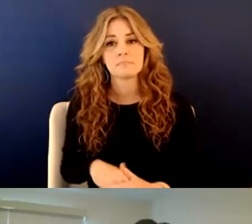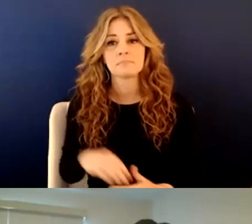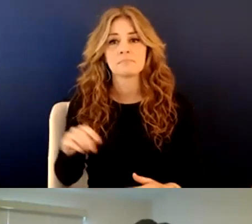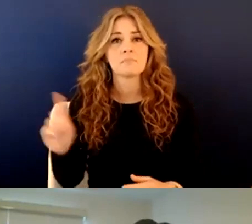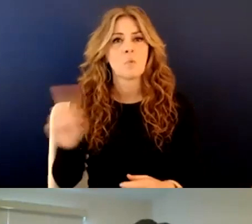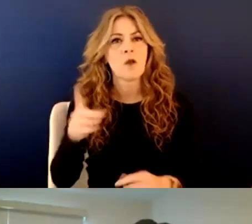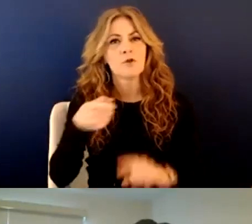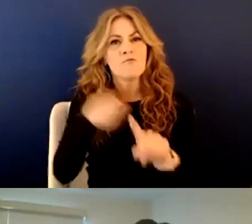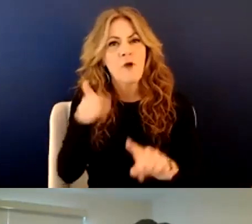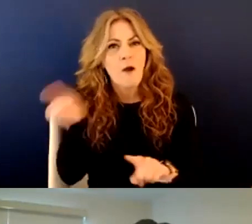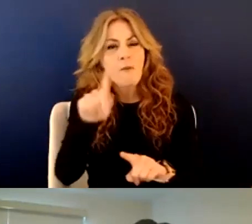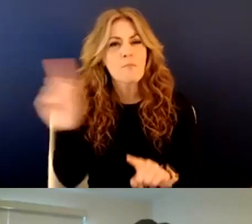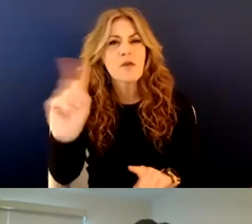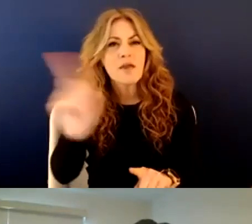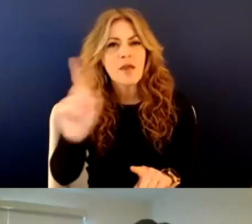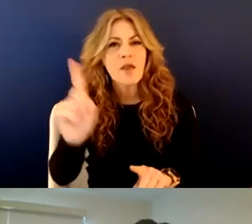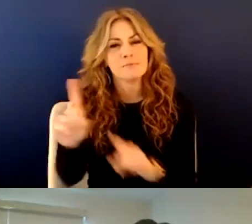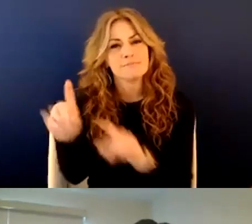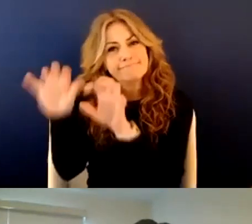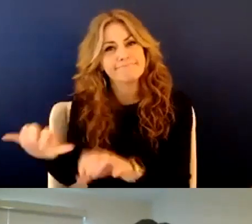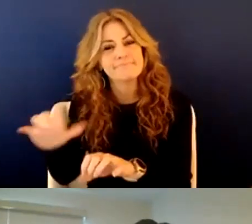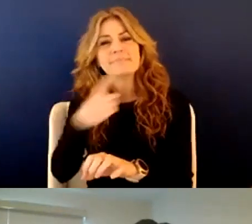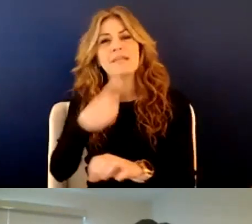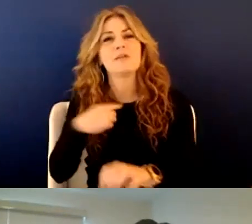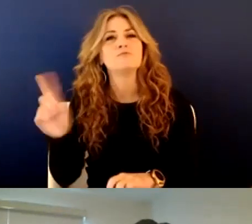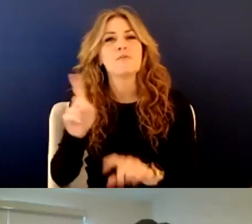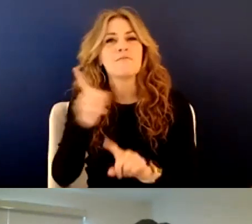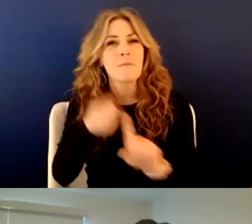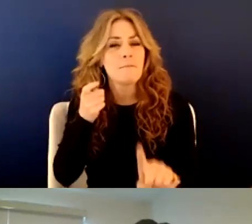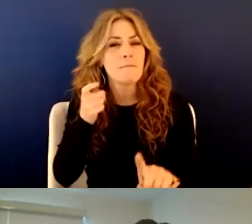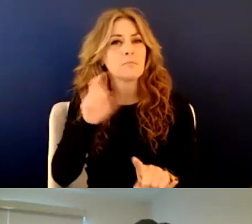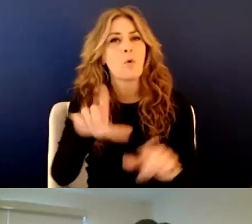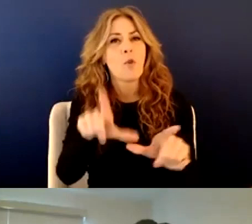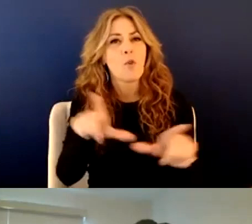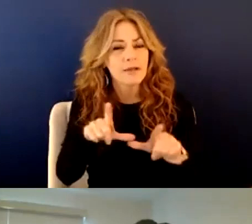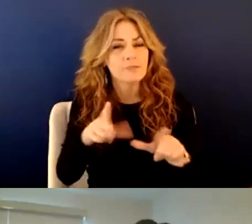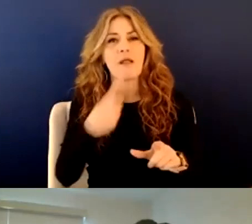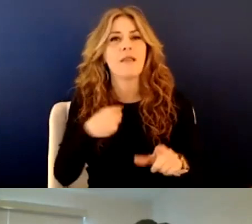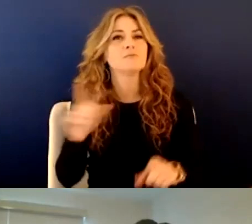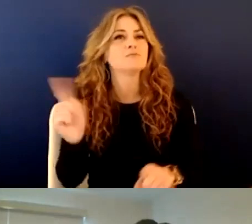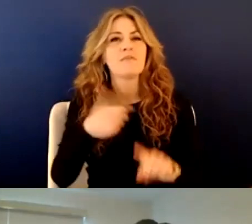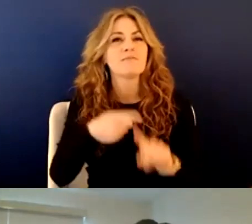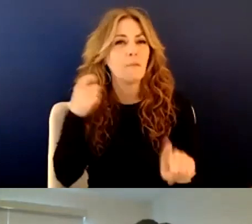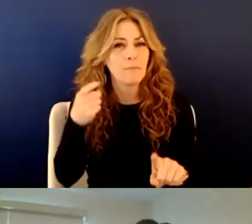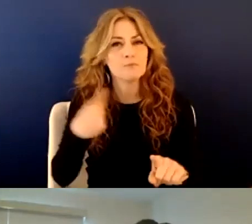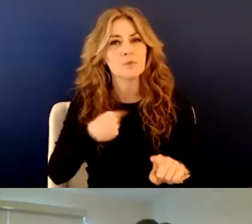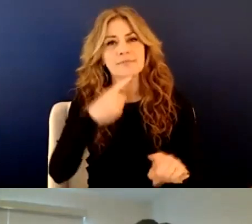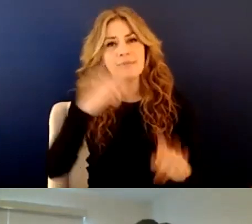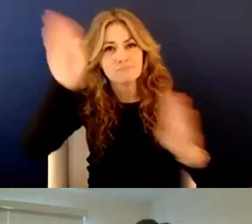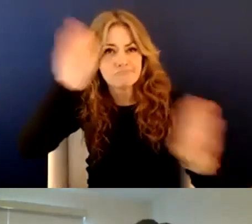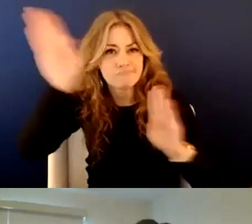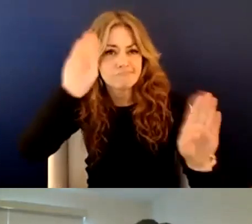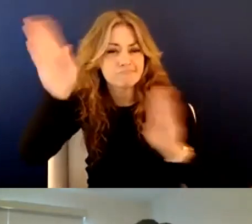us from? Drop your institution, your location in the chat box. Let us say hello to each other